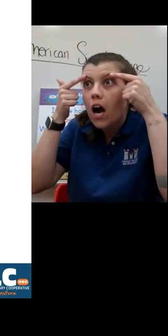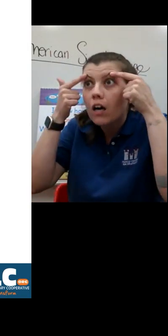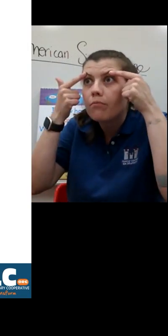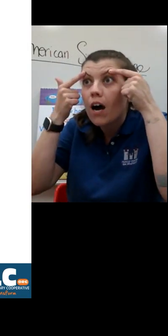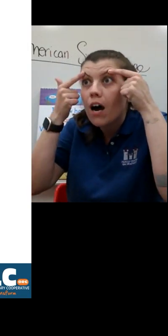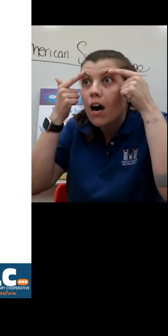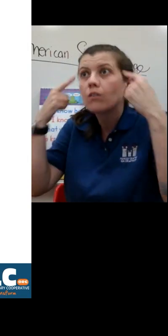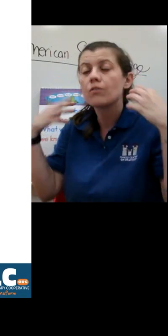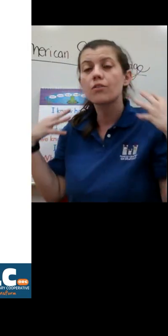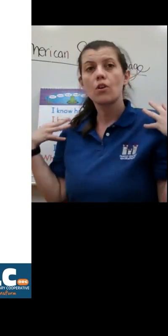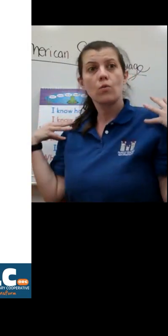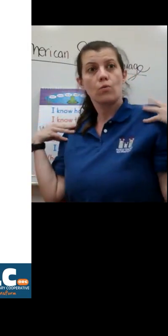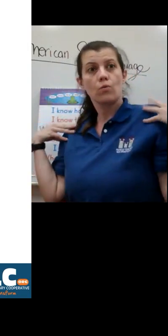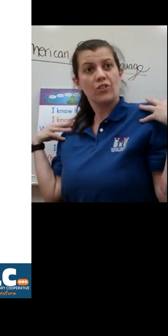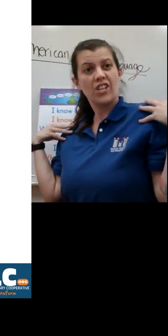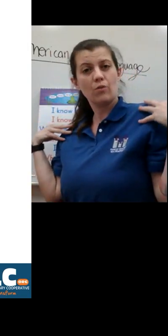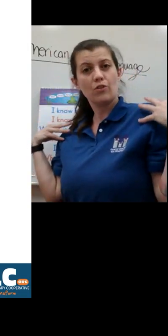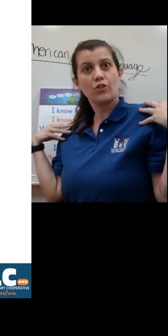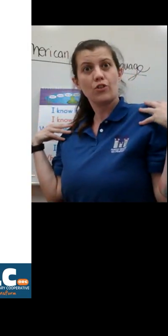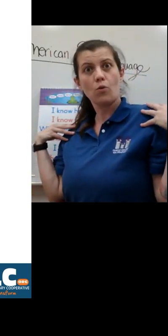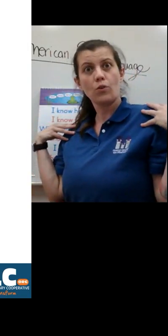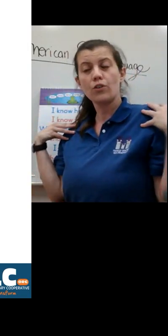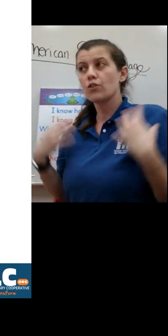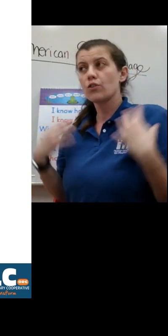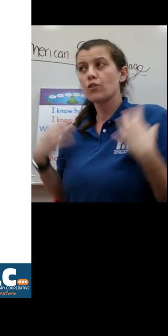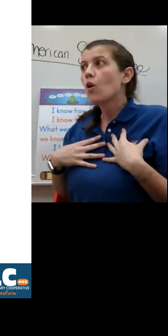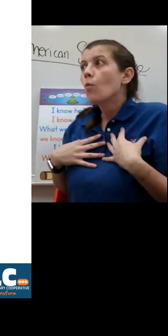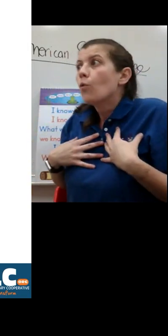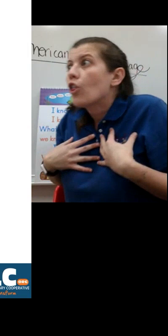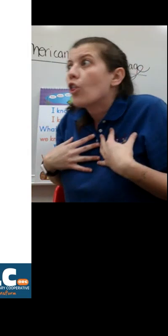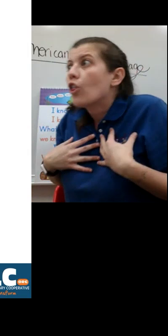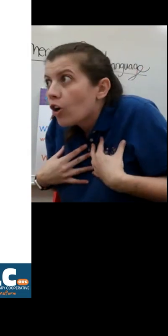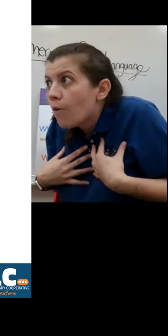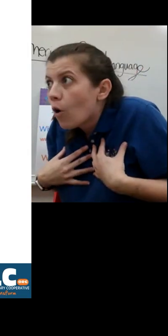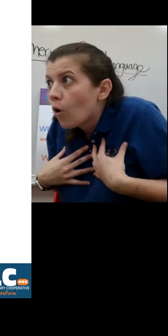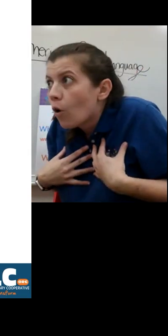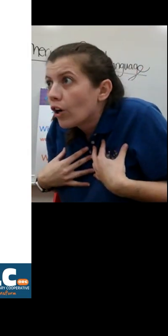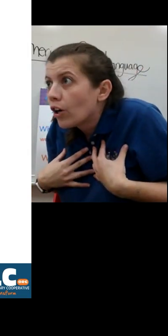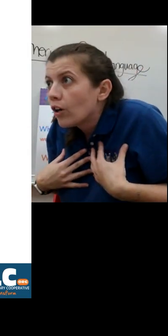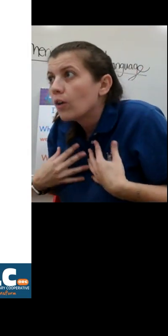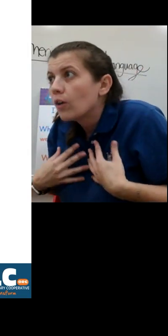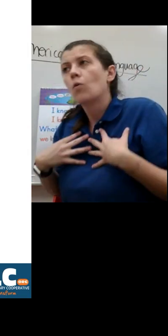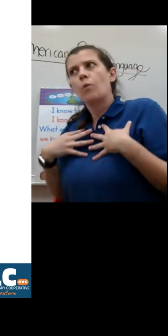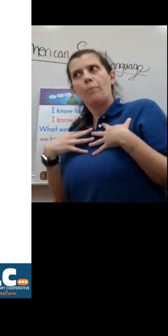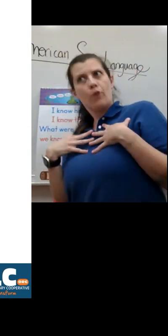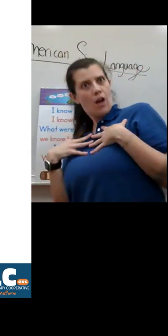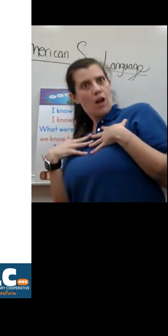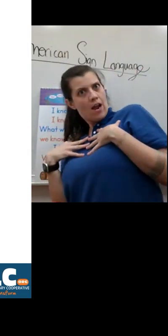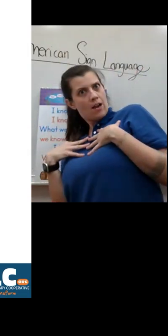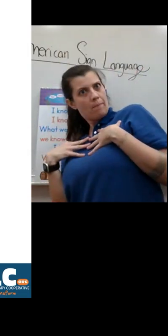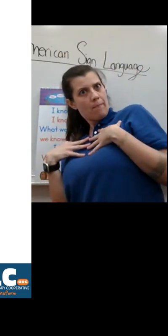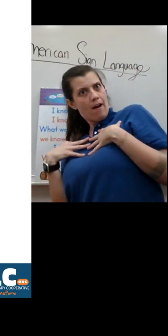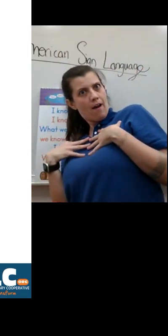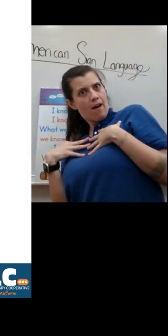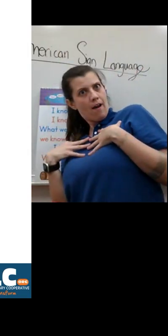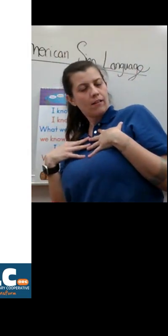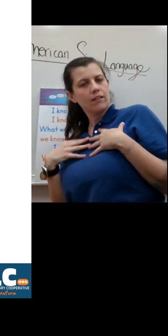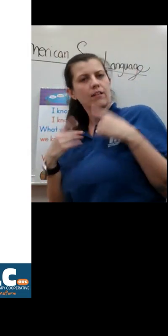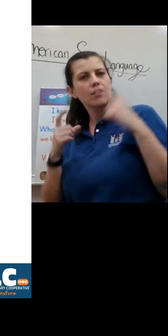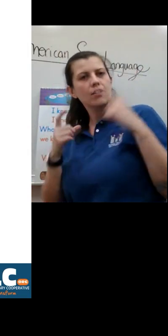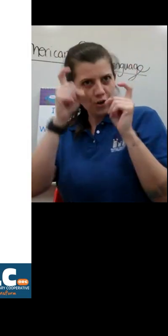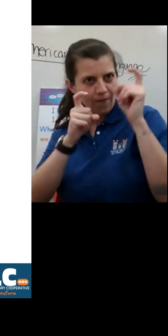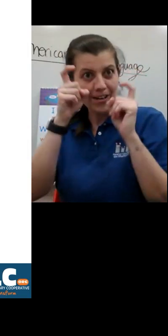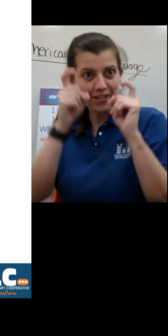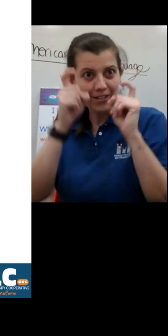we use the eyebrows, use our shoulders, we look forward, put our head